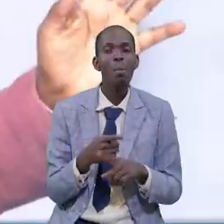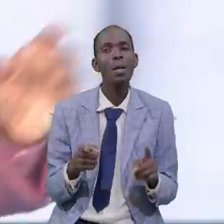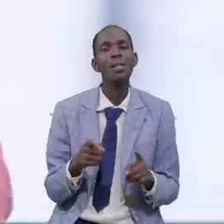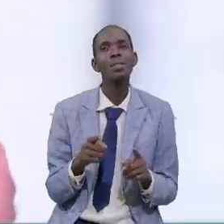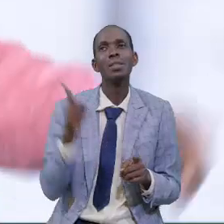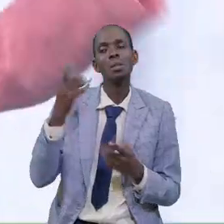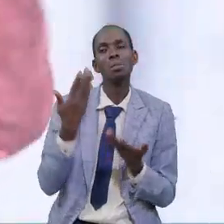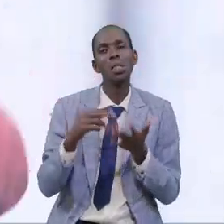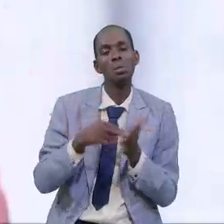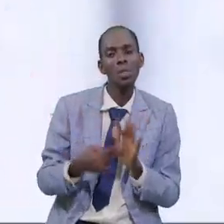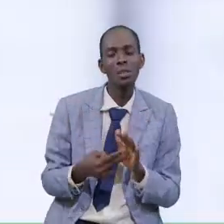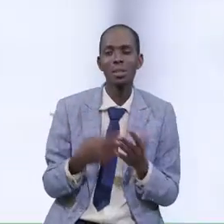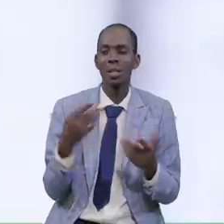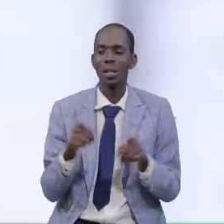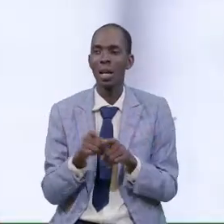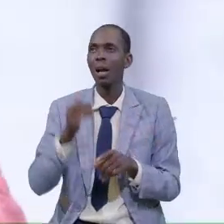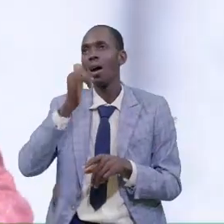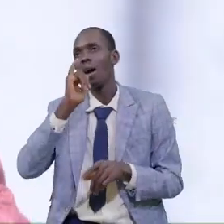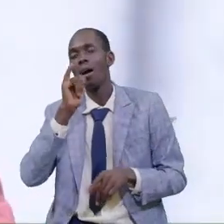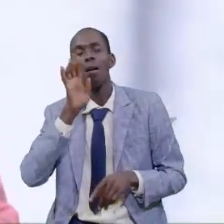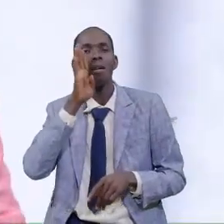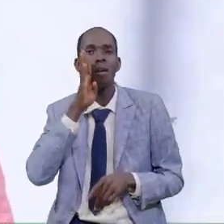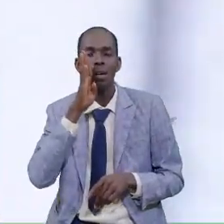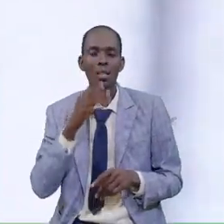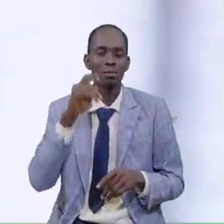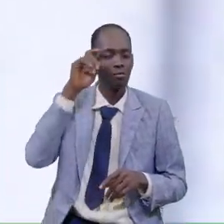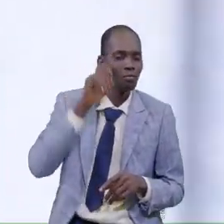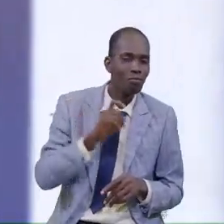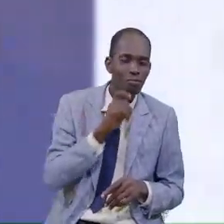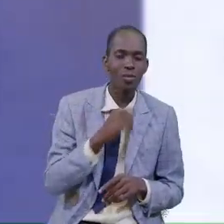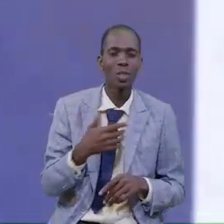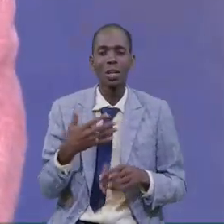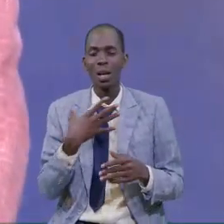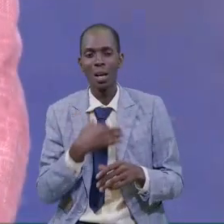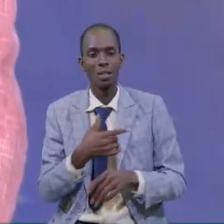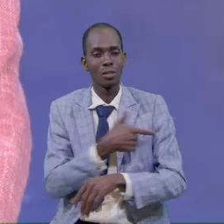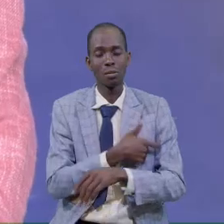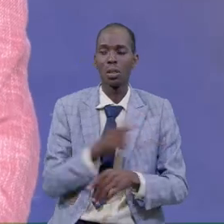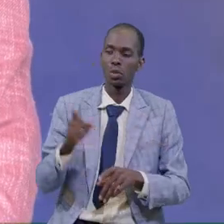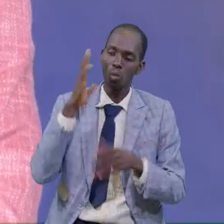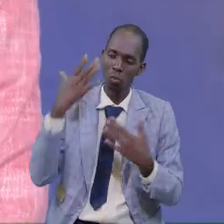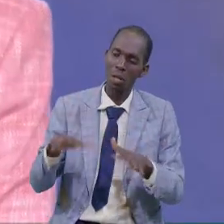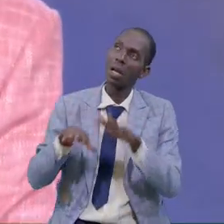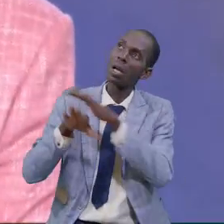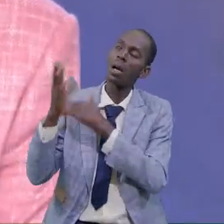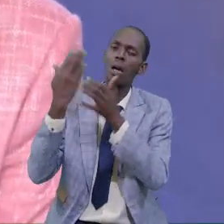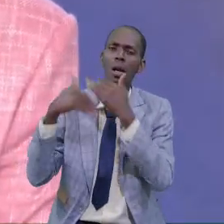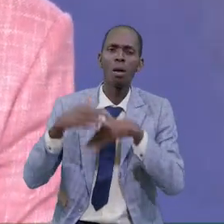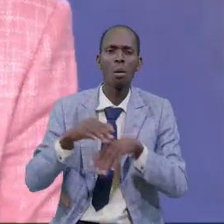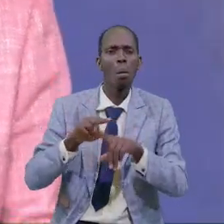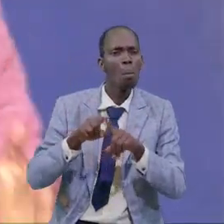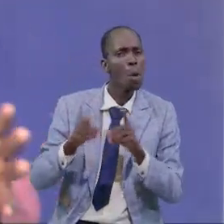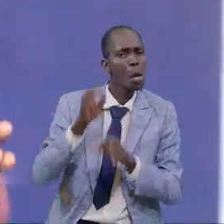from fornication, and then you are ready to go to heaven. Yes, sir. But what if it does not save me from my sleeping